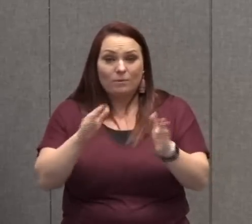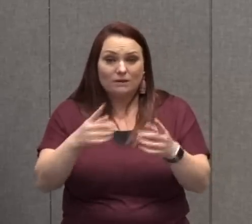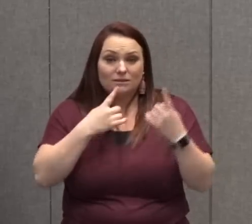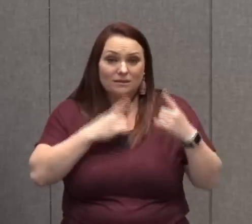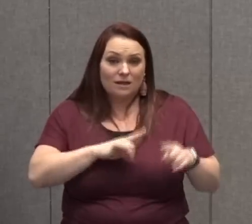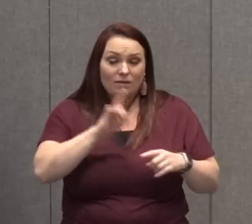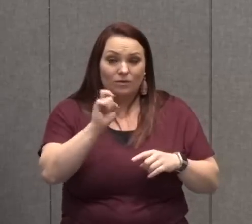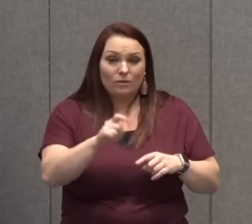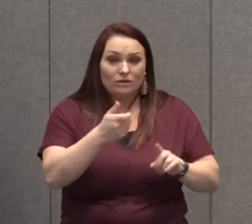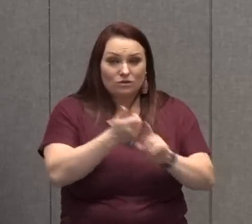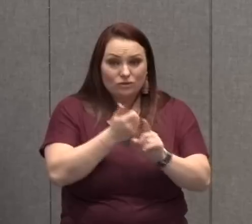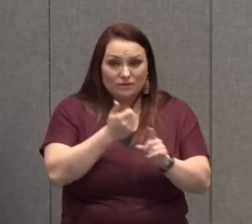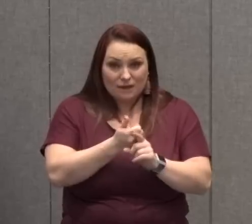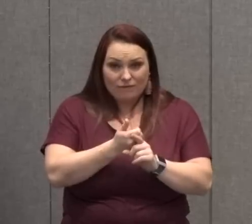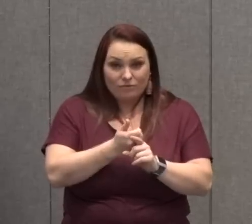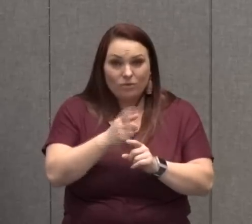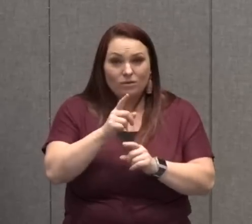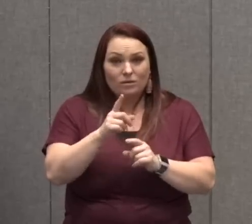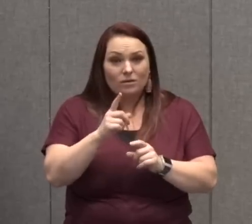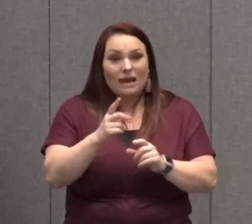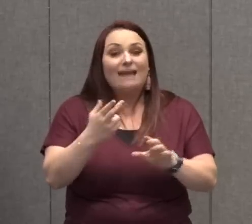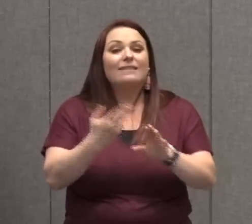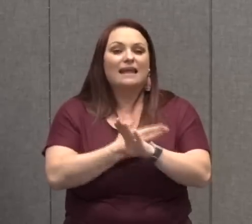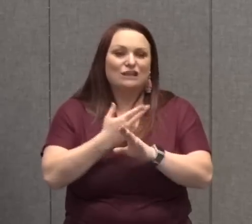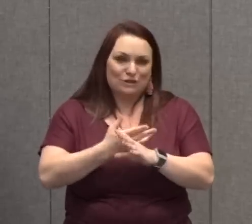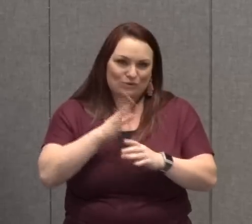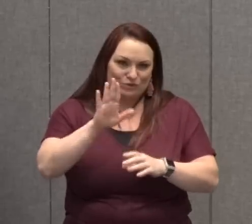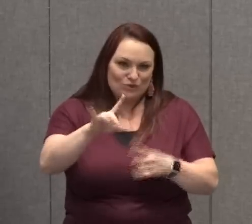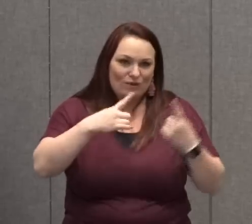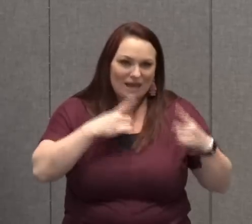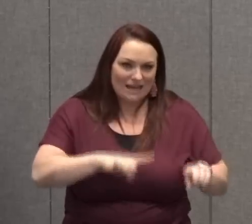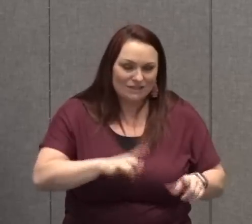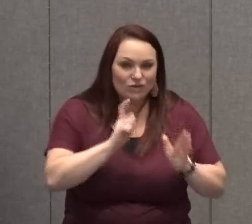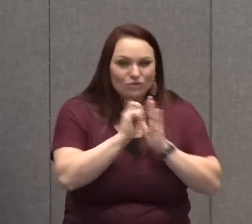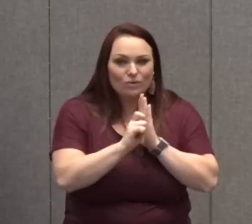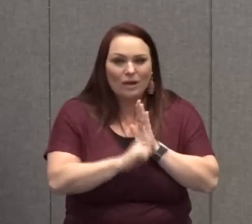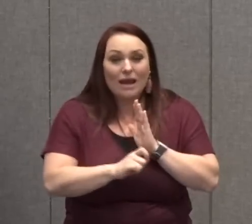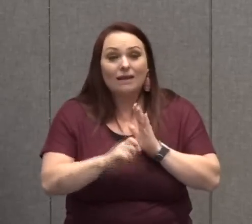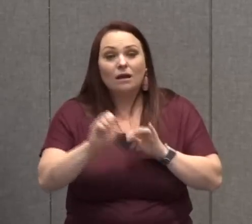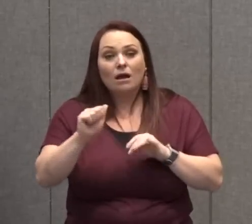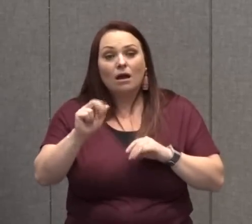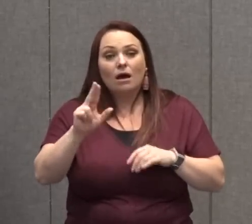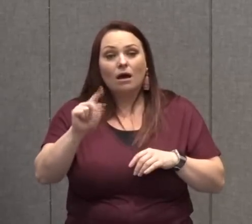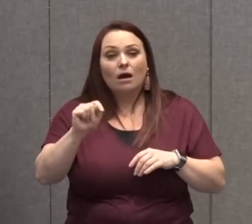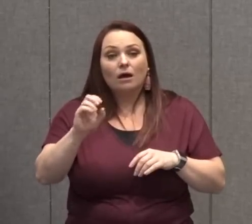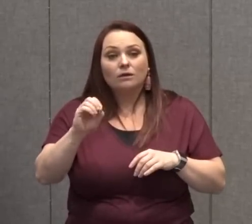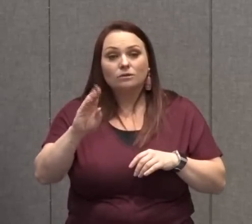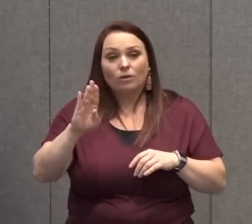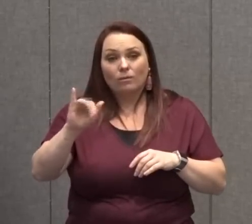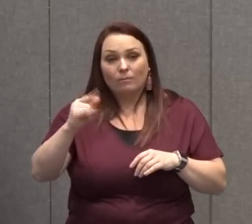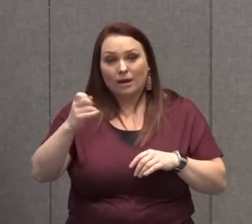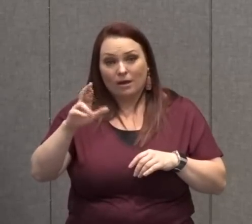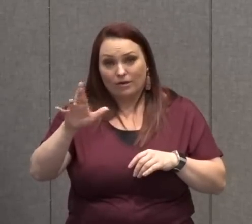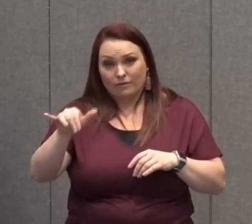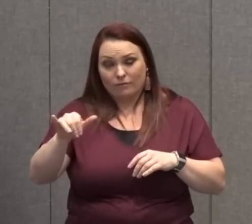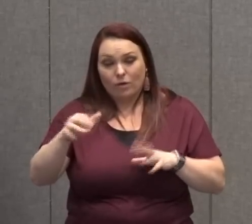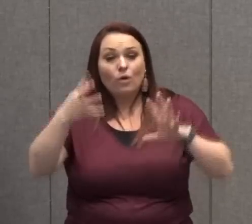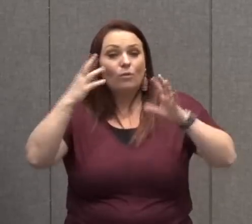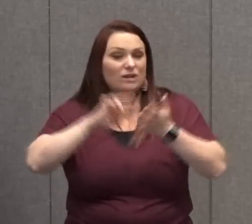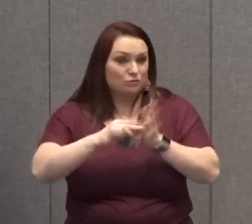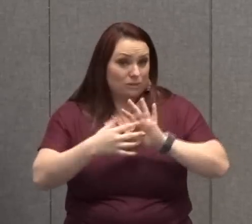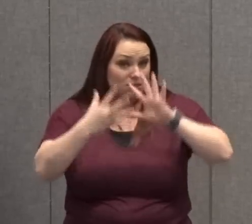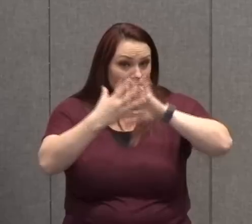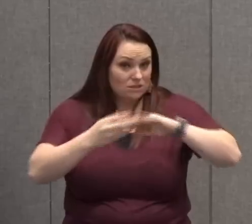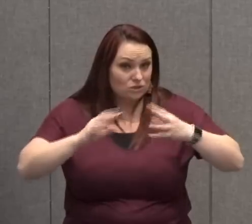answer the questions yourself then you use your answer to write an autobiography which is a story about yourself